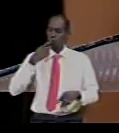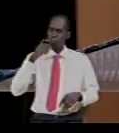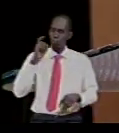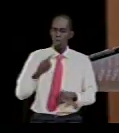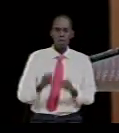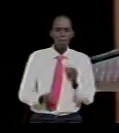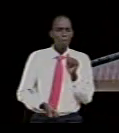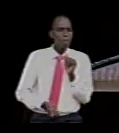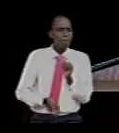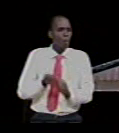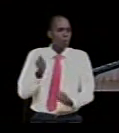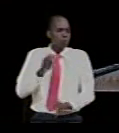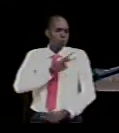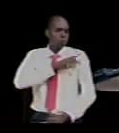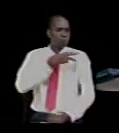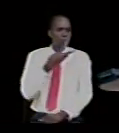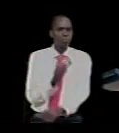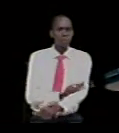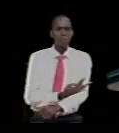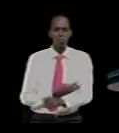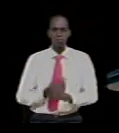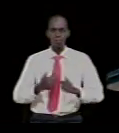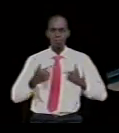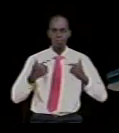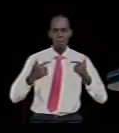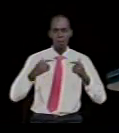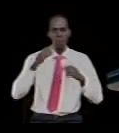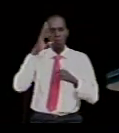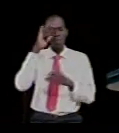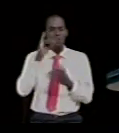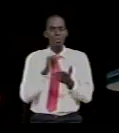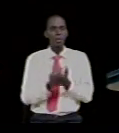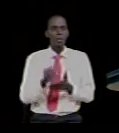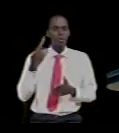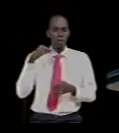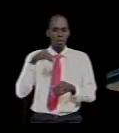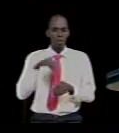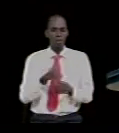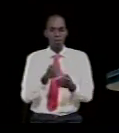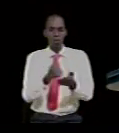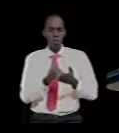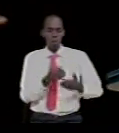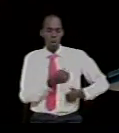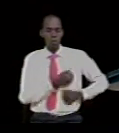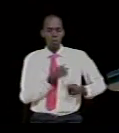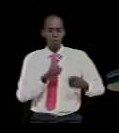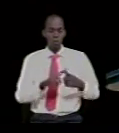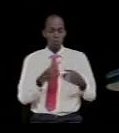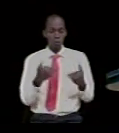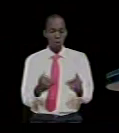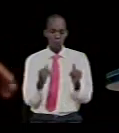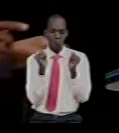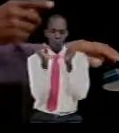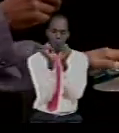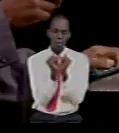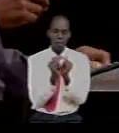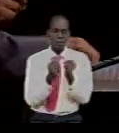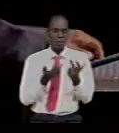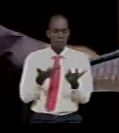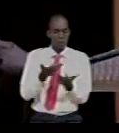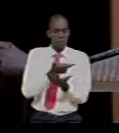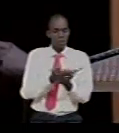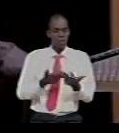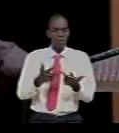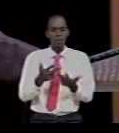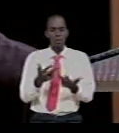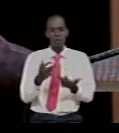most mighty men that were in his army to bind Shadrach, Meshach, and Abednego,